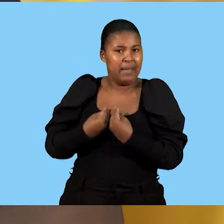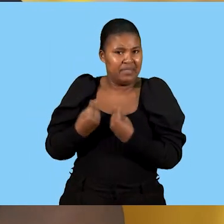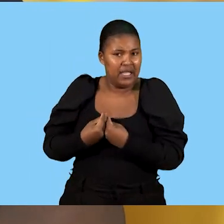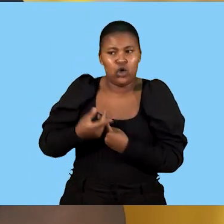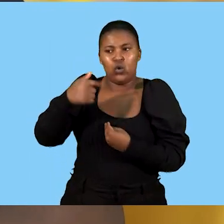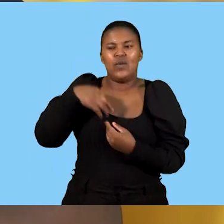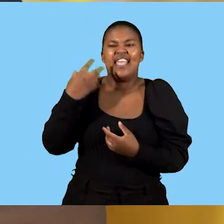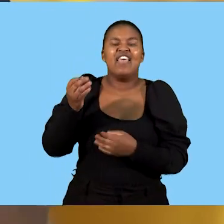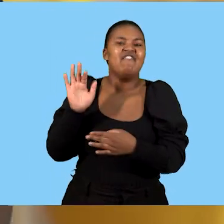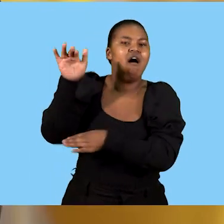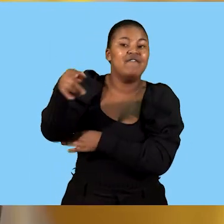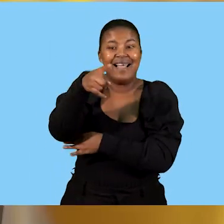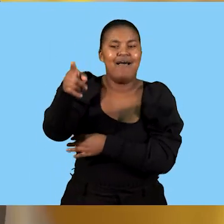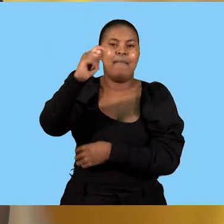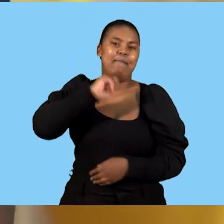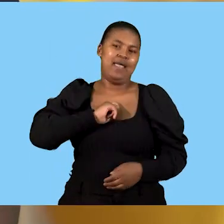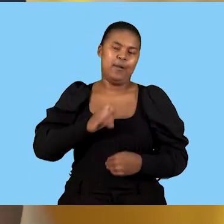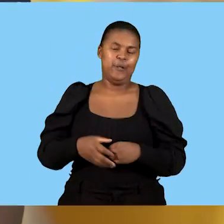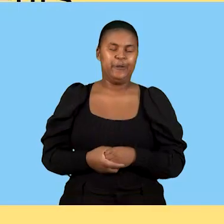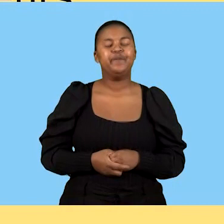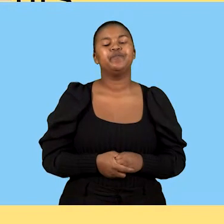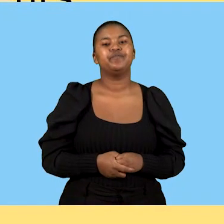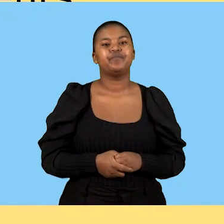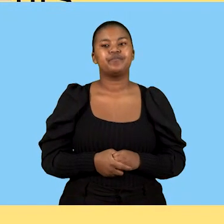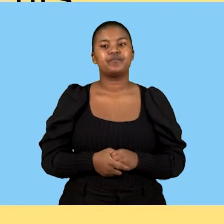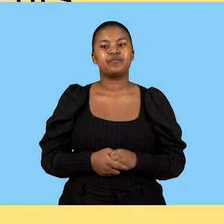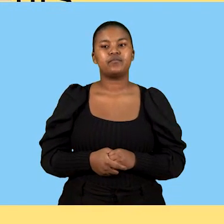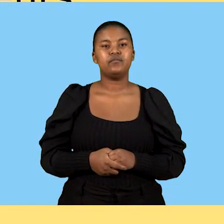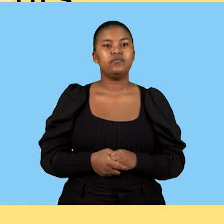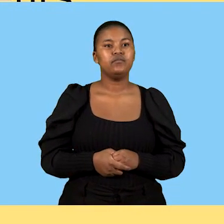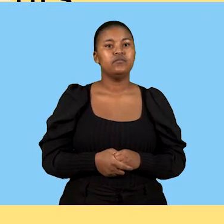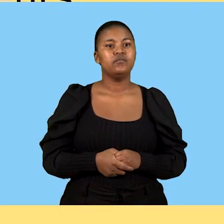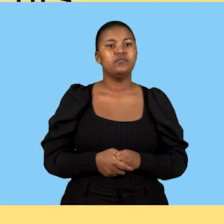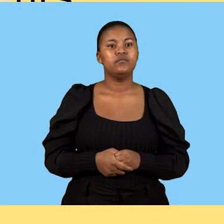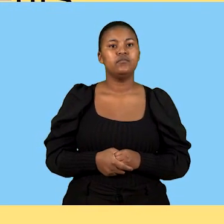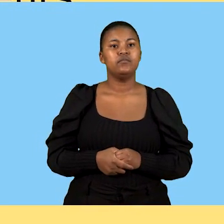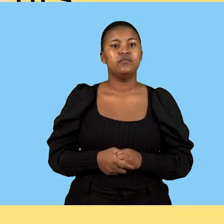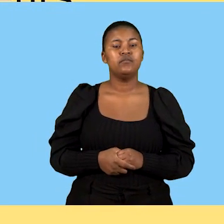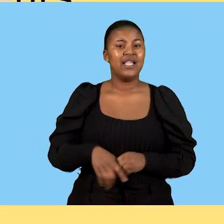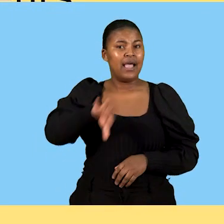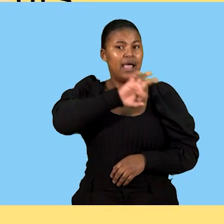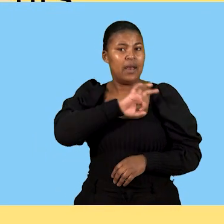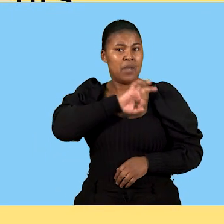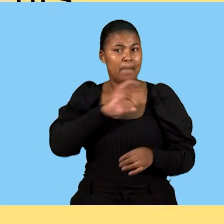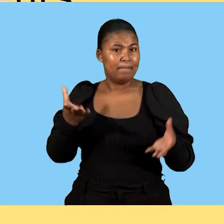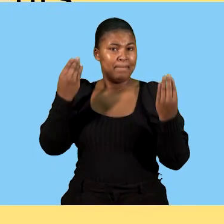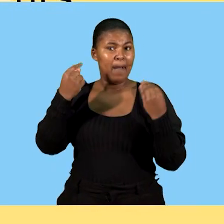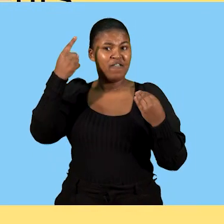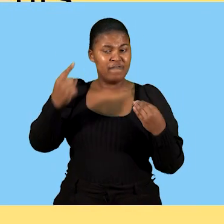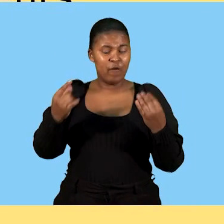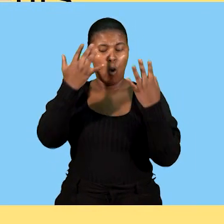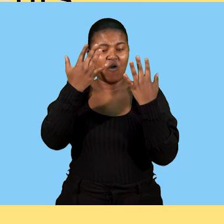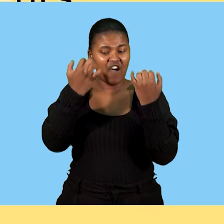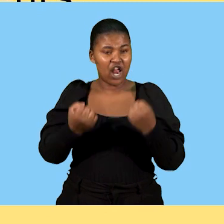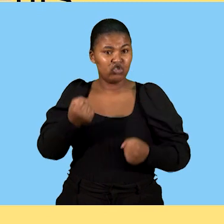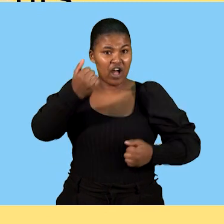considered income received in advance. Only income receivable for this financial period must be reflected in the